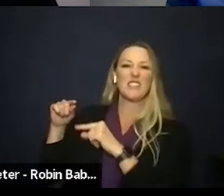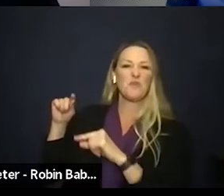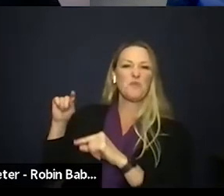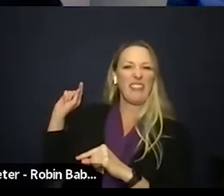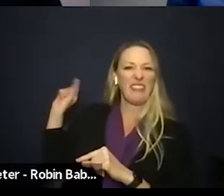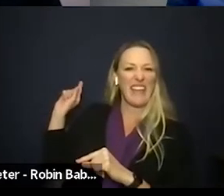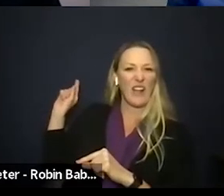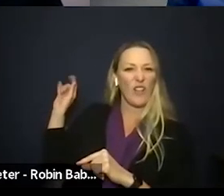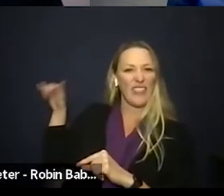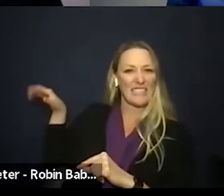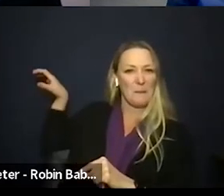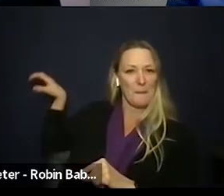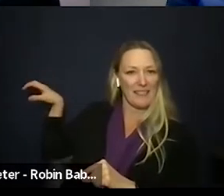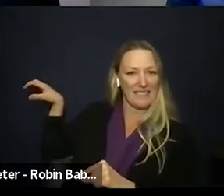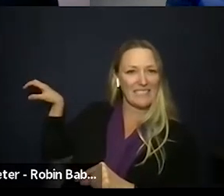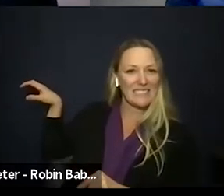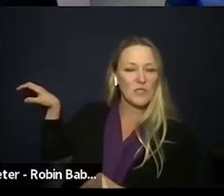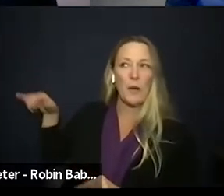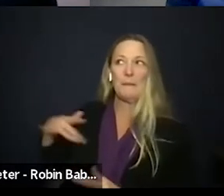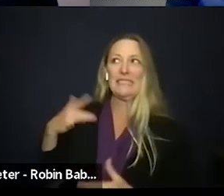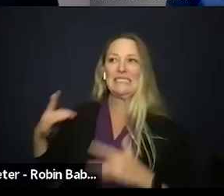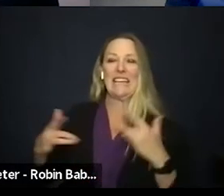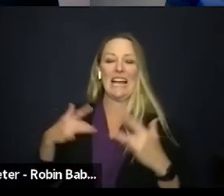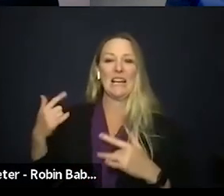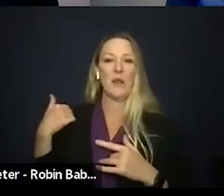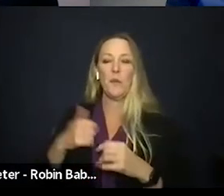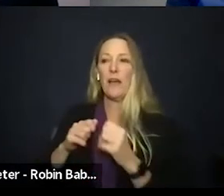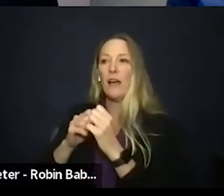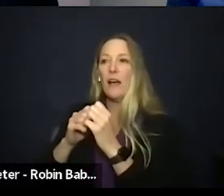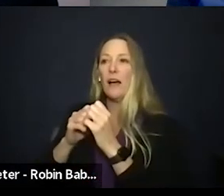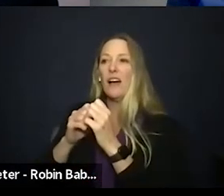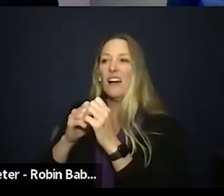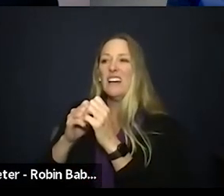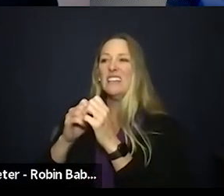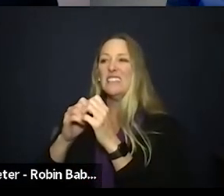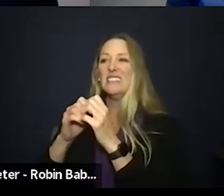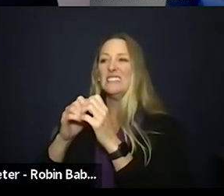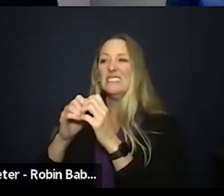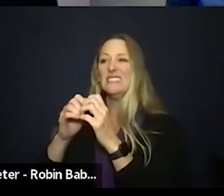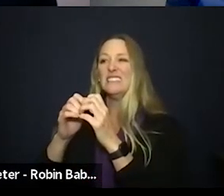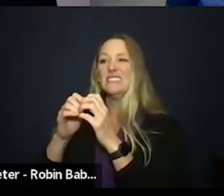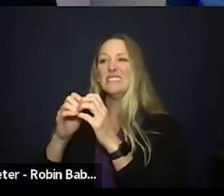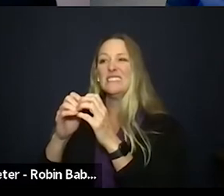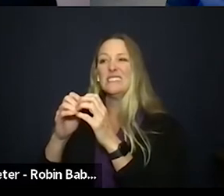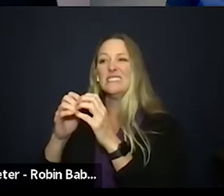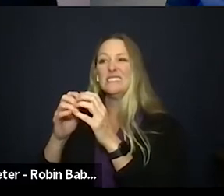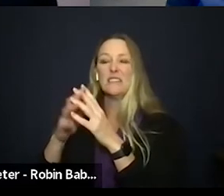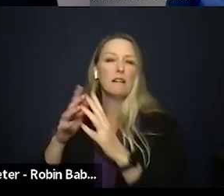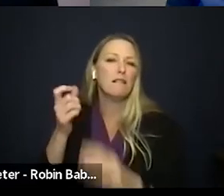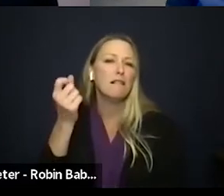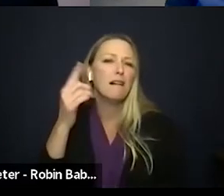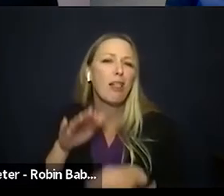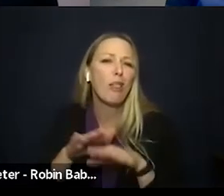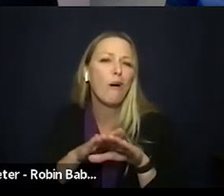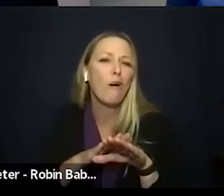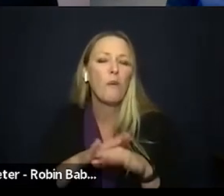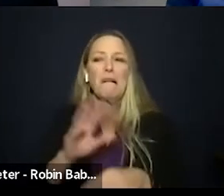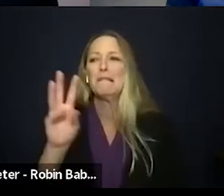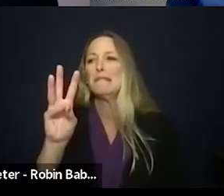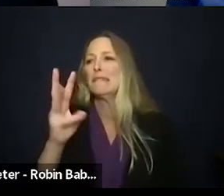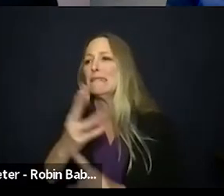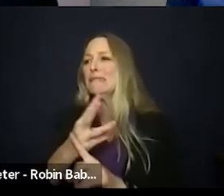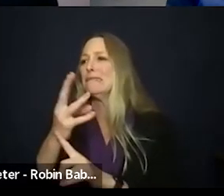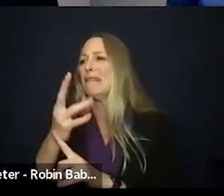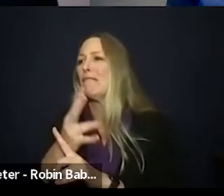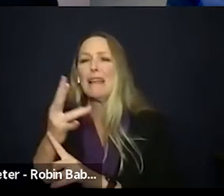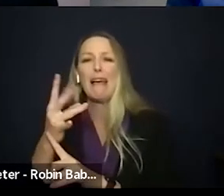as we watch this come up out of the ground and it was so slow they were pushing dirt around for six seven eight months and finally it started to come up out of the